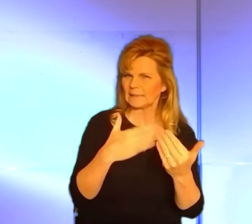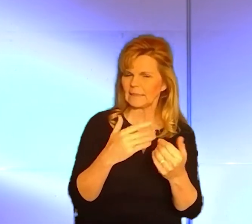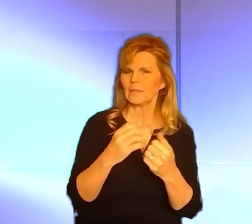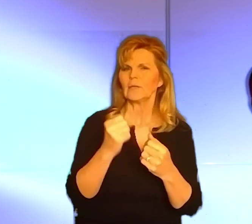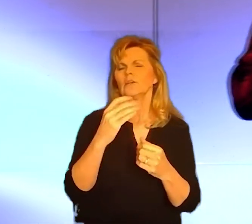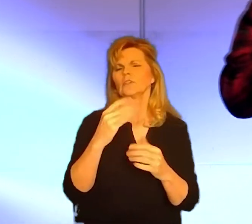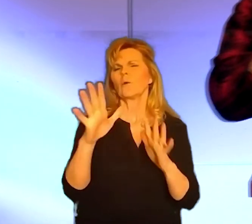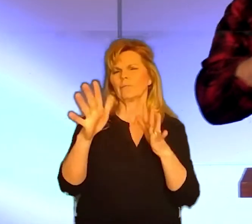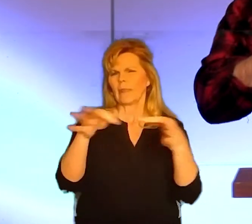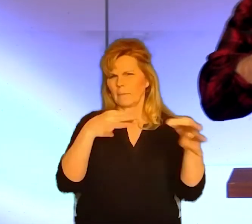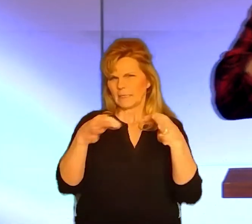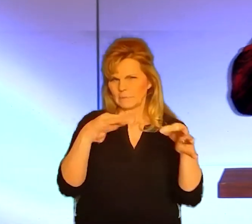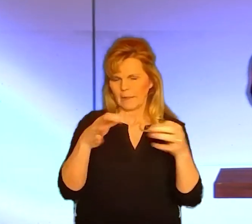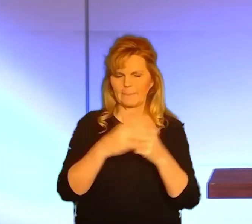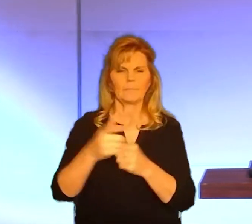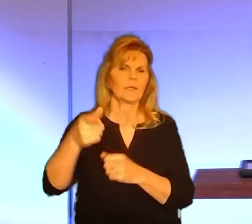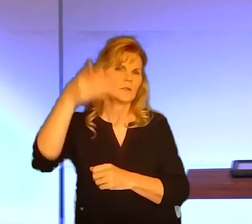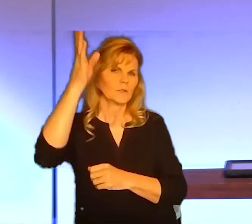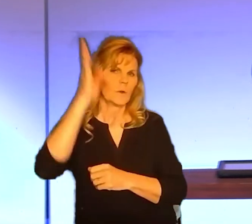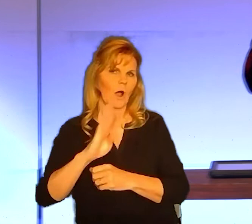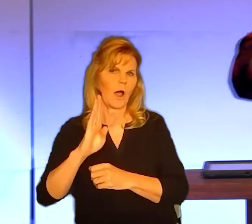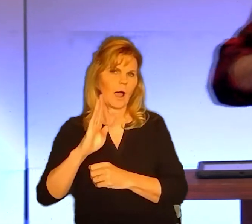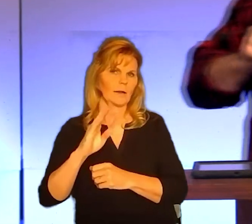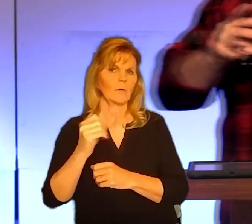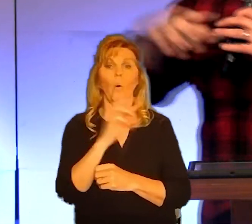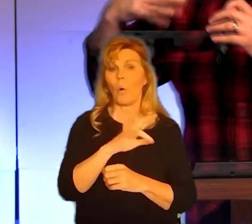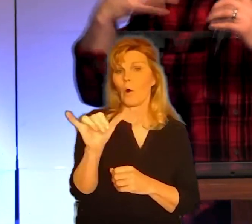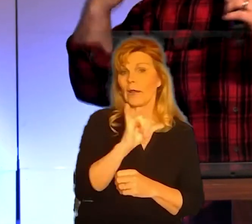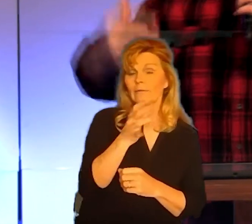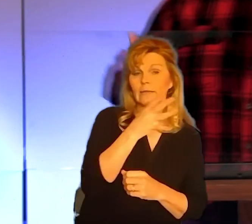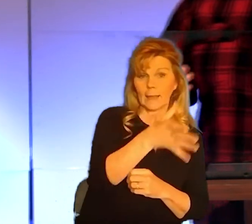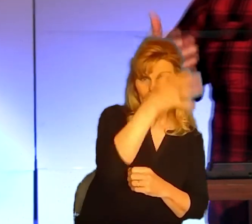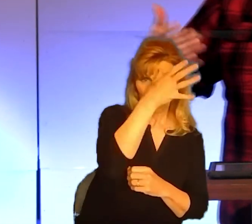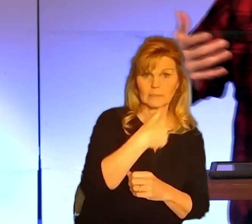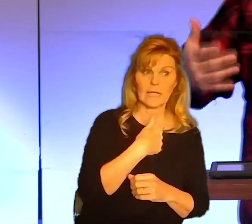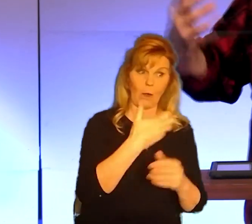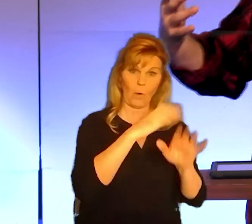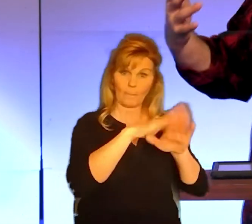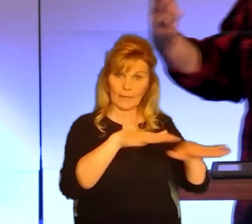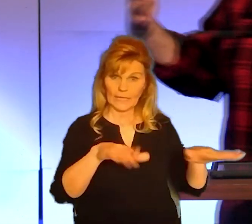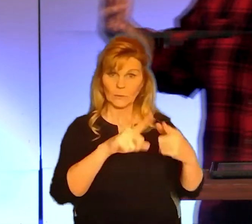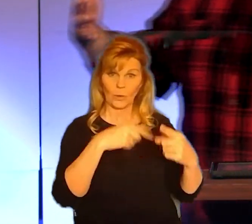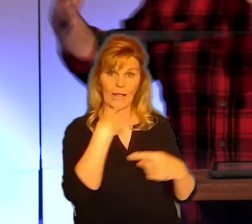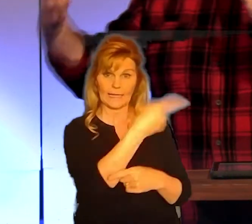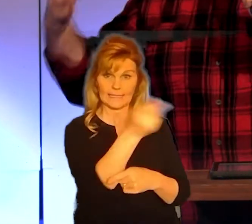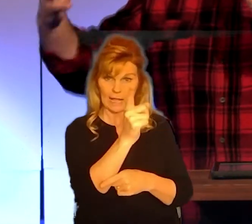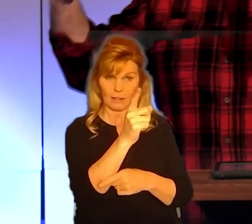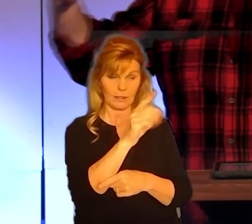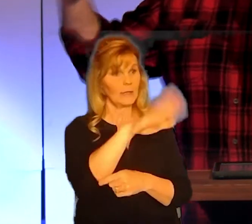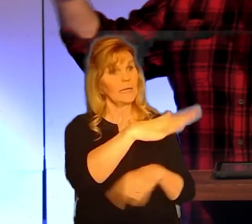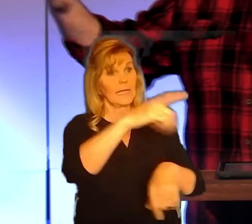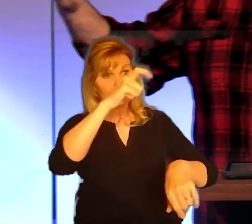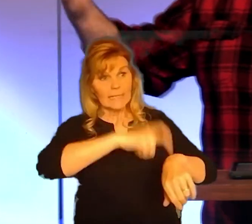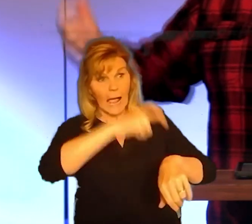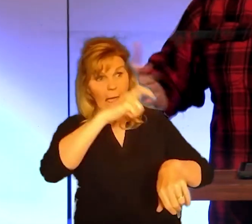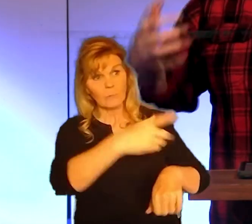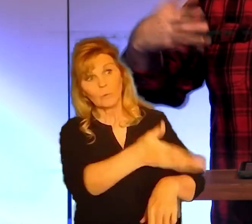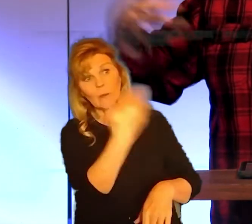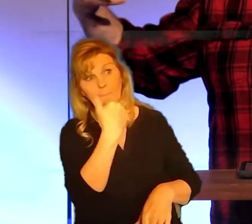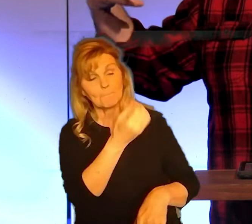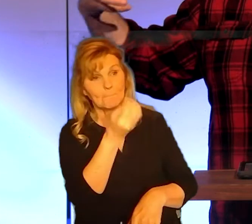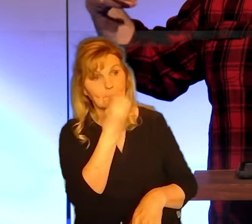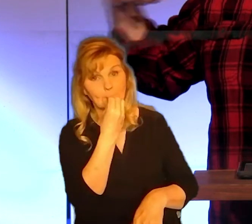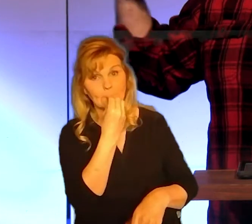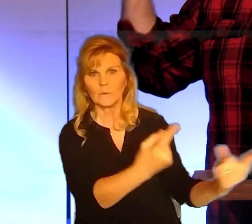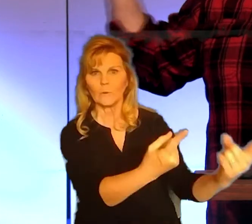and what I think even a goal as parents, you know, I want my kids when I say, "It's time for dinner," to